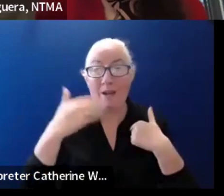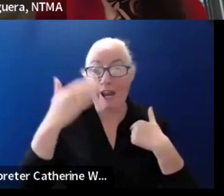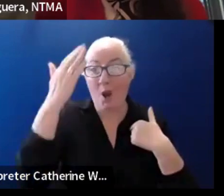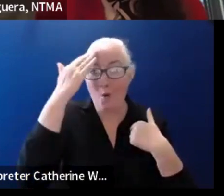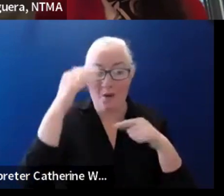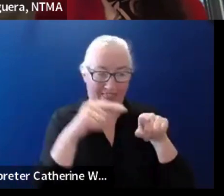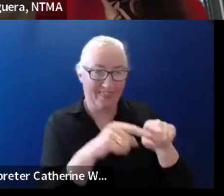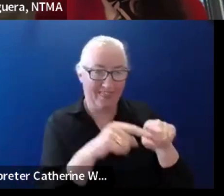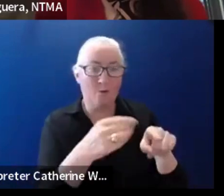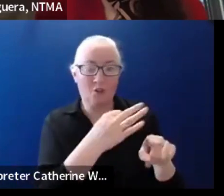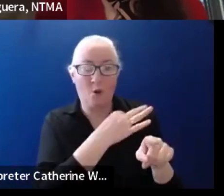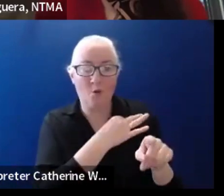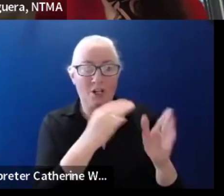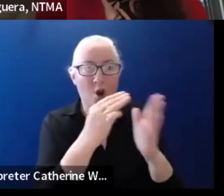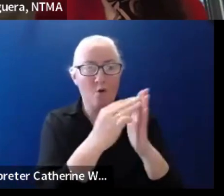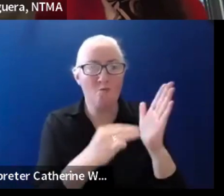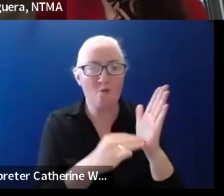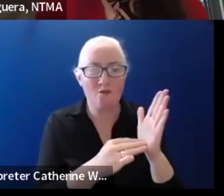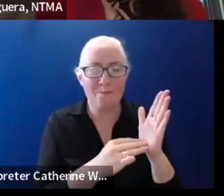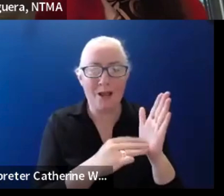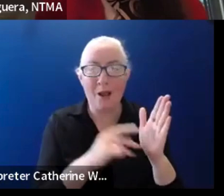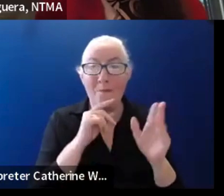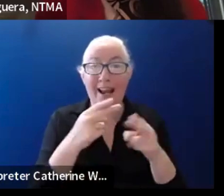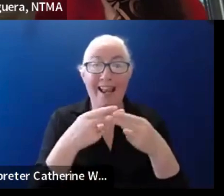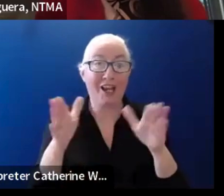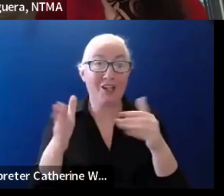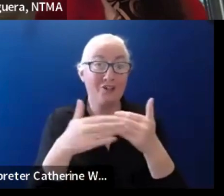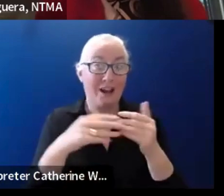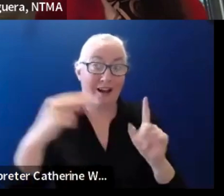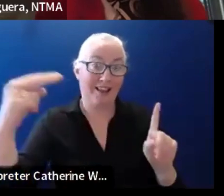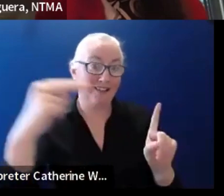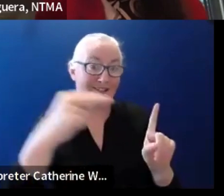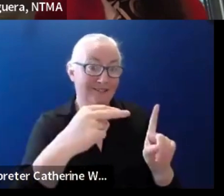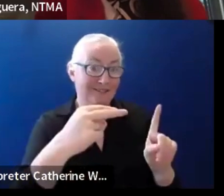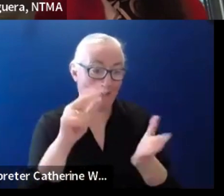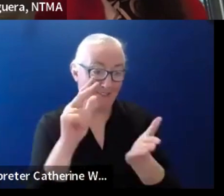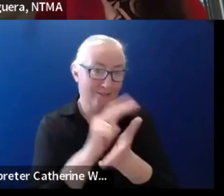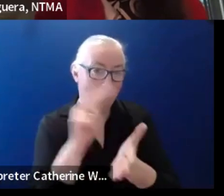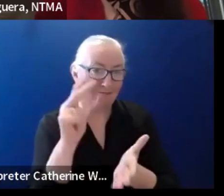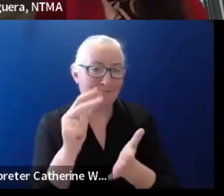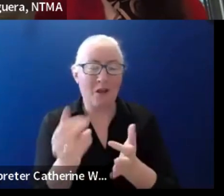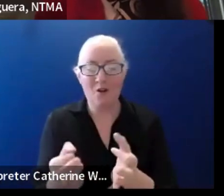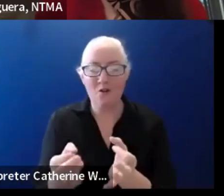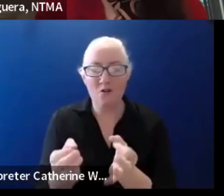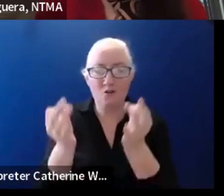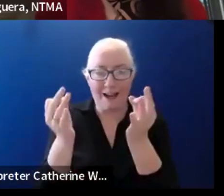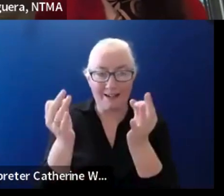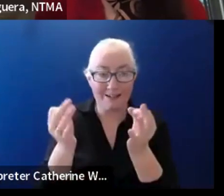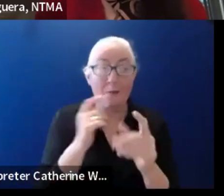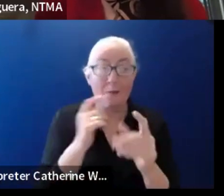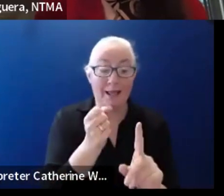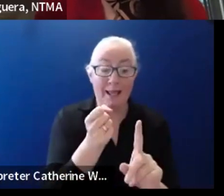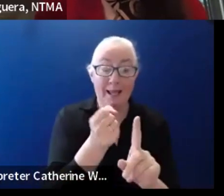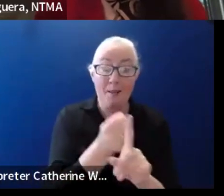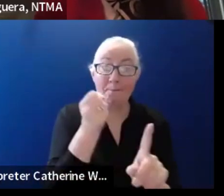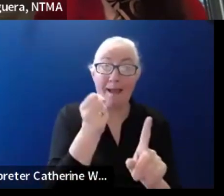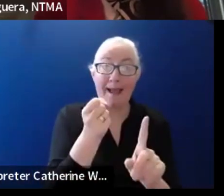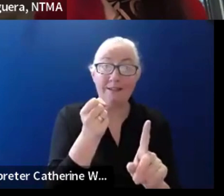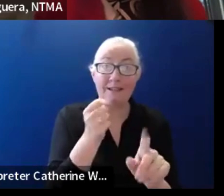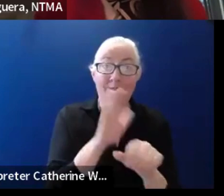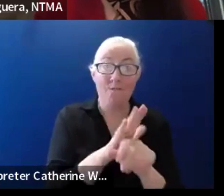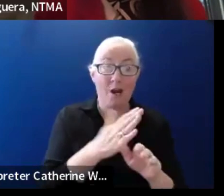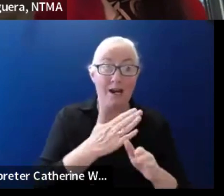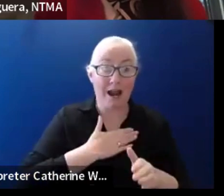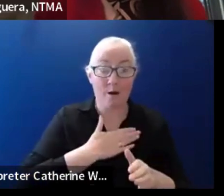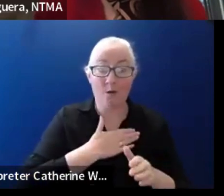good program and all of that, but to get that kind of external validation is really great. Like the impact that it has had on our